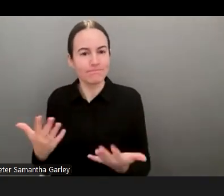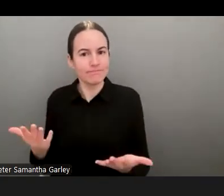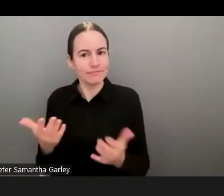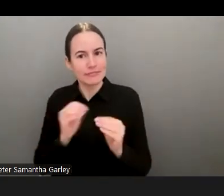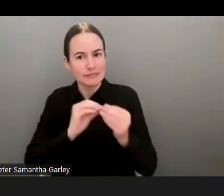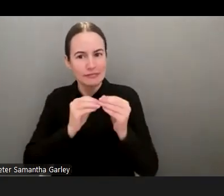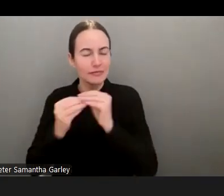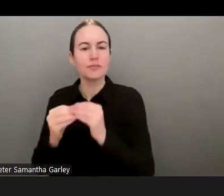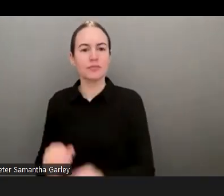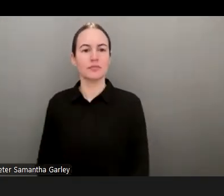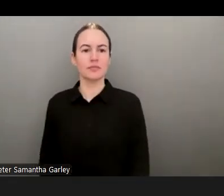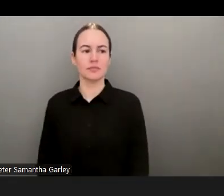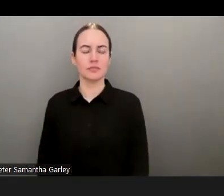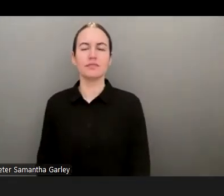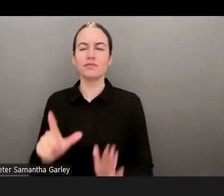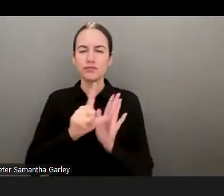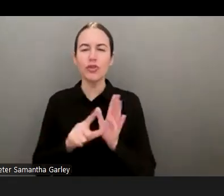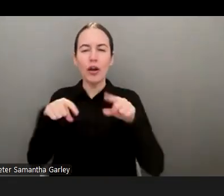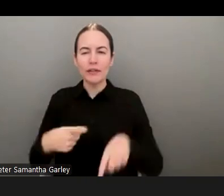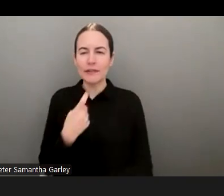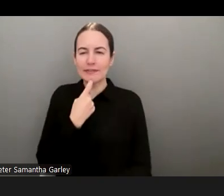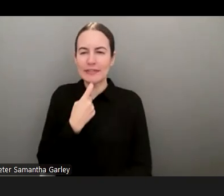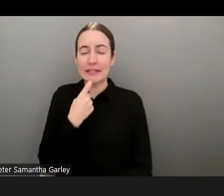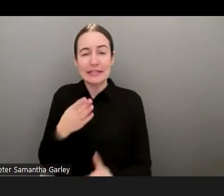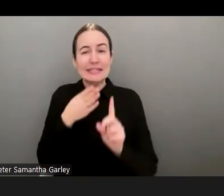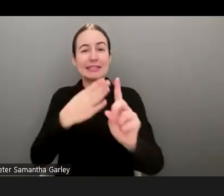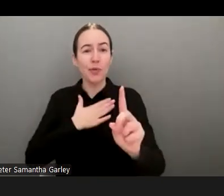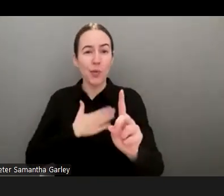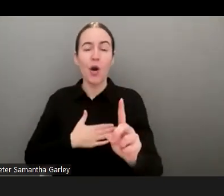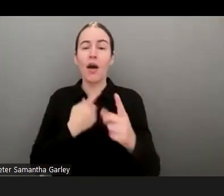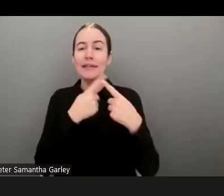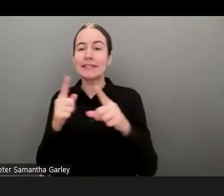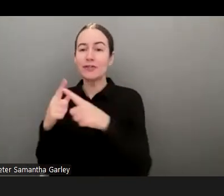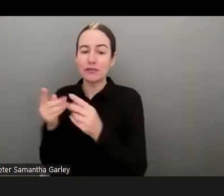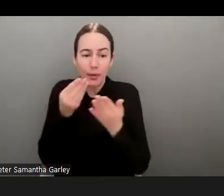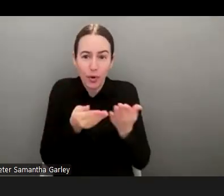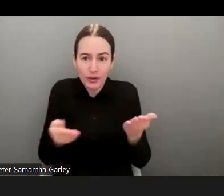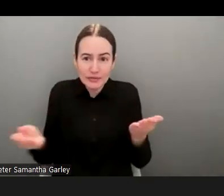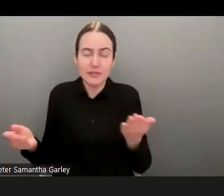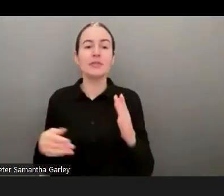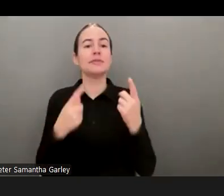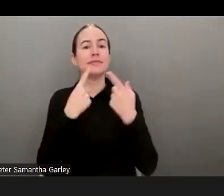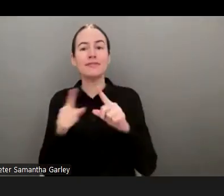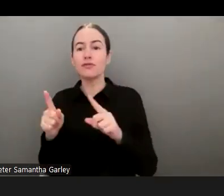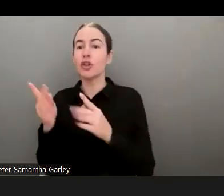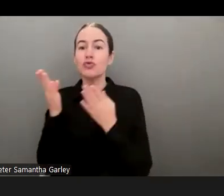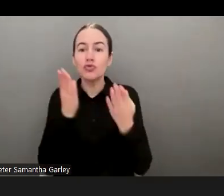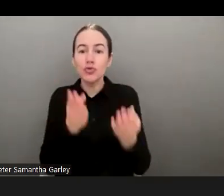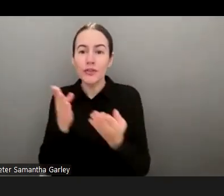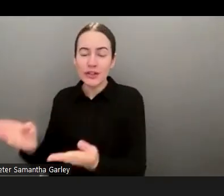is aiming to make services and products accessible, and it's not about so much as fining